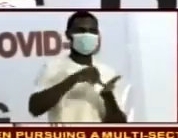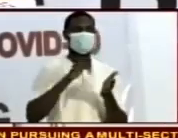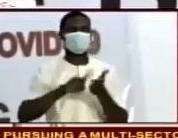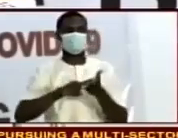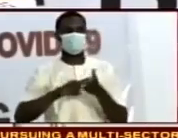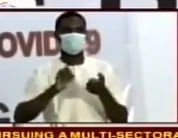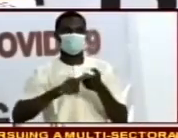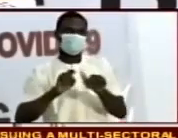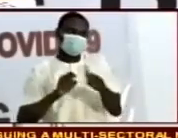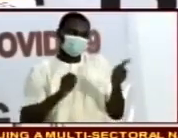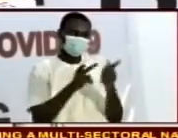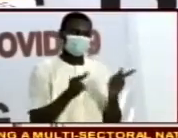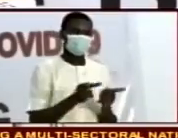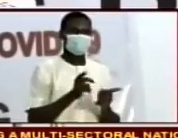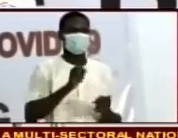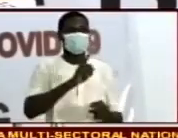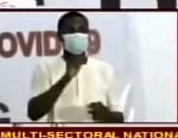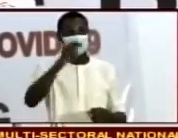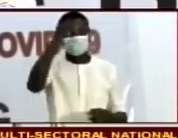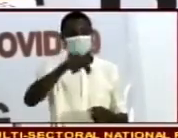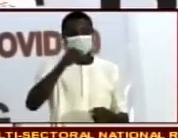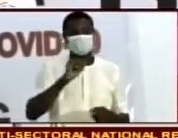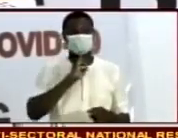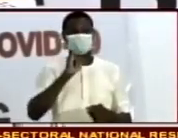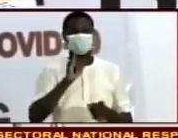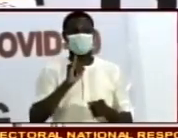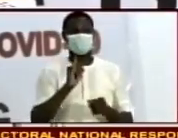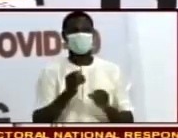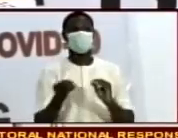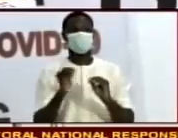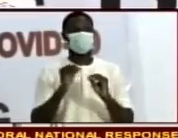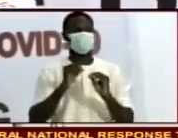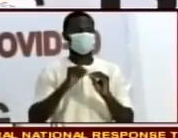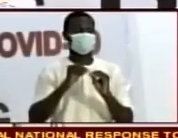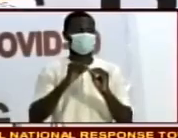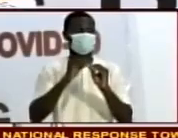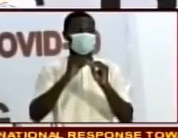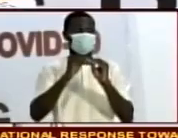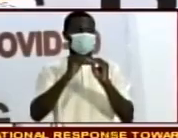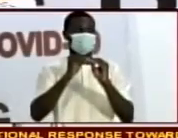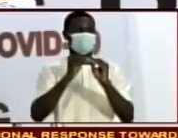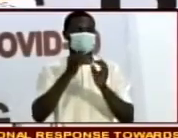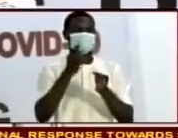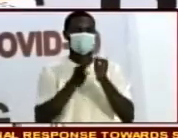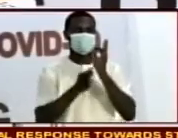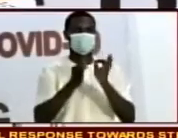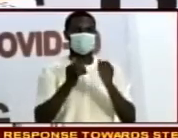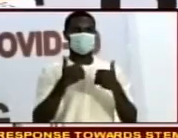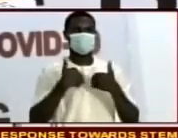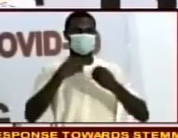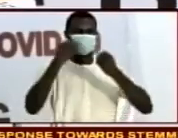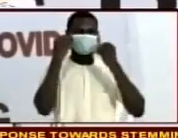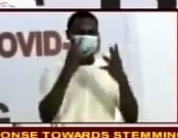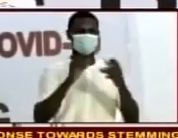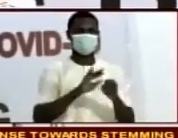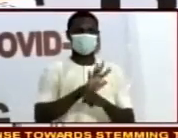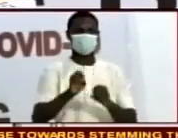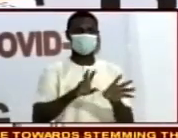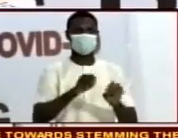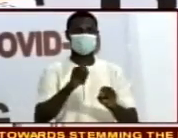the need is more urgent. But if the caseload is so high, as you have in Lagos, you can have 2,